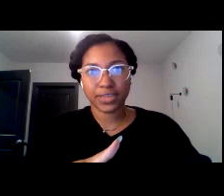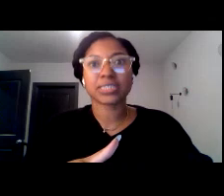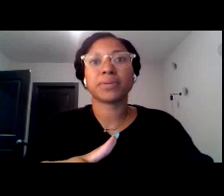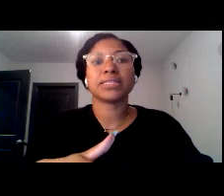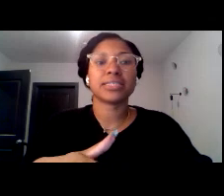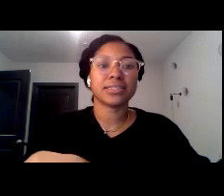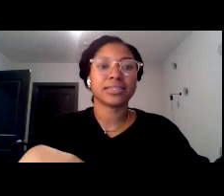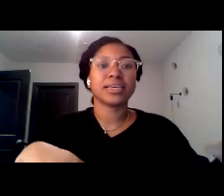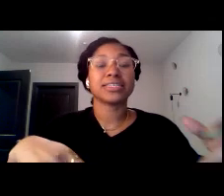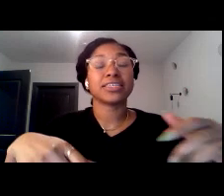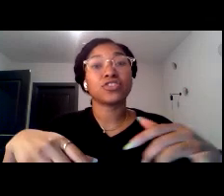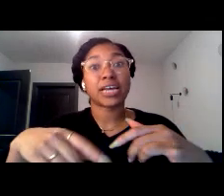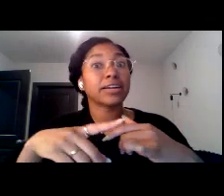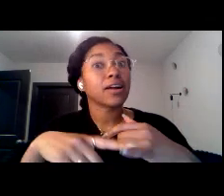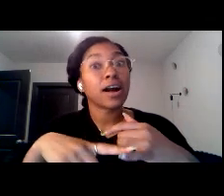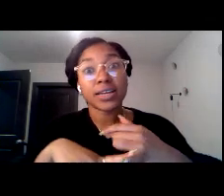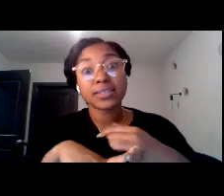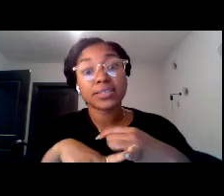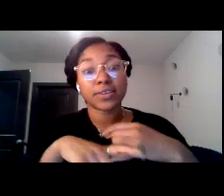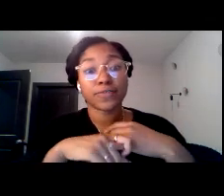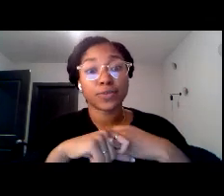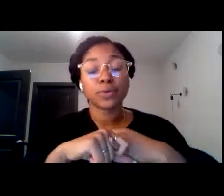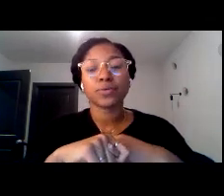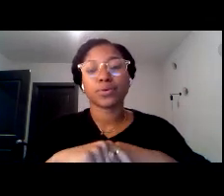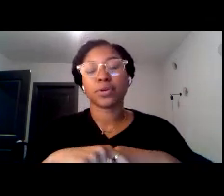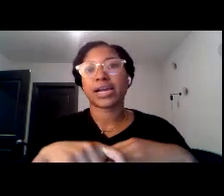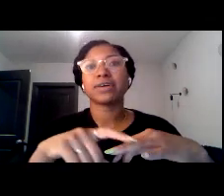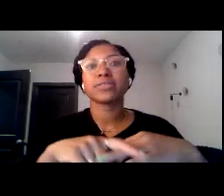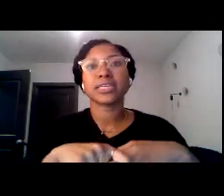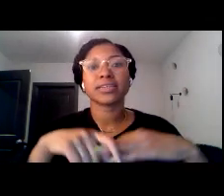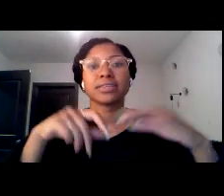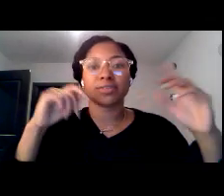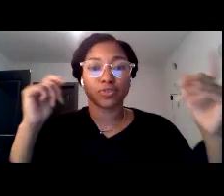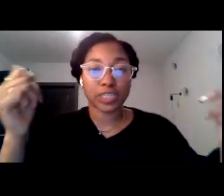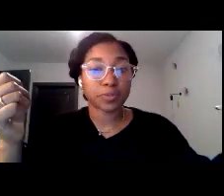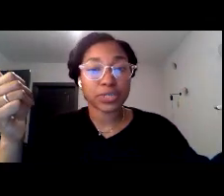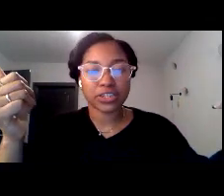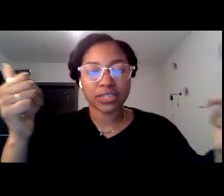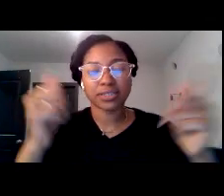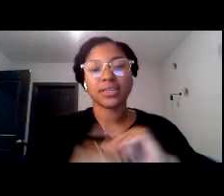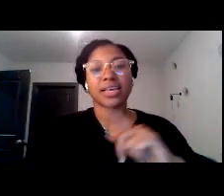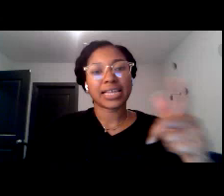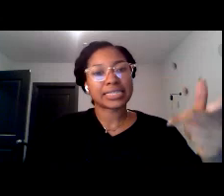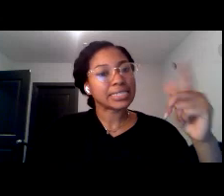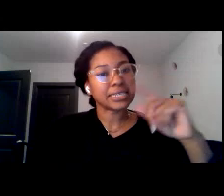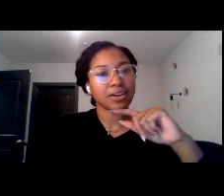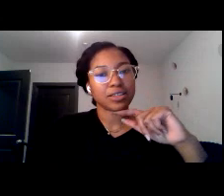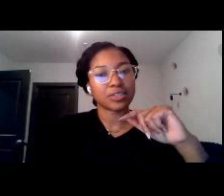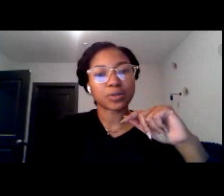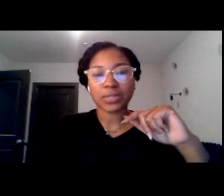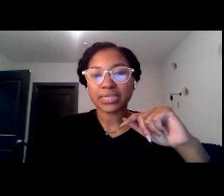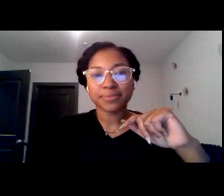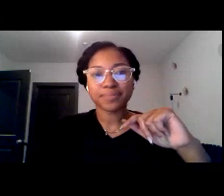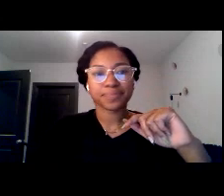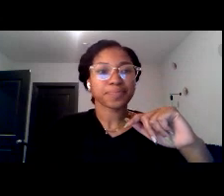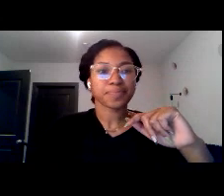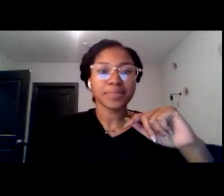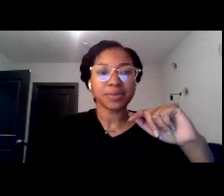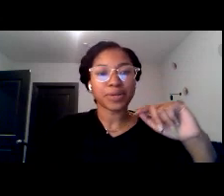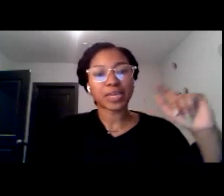increased living expenses, such as higher costs of food or housing or transportation, as listed on the